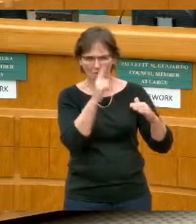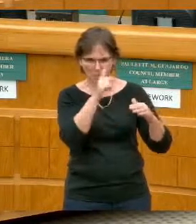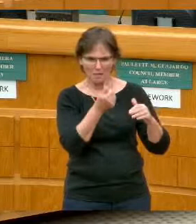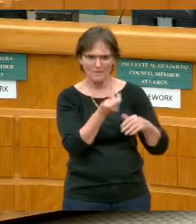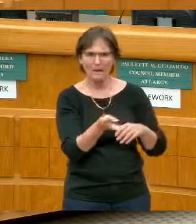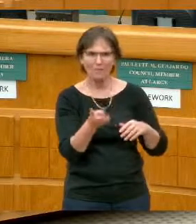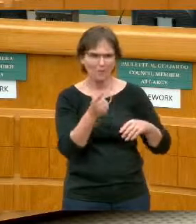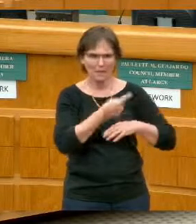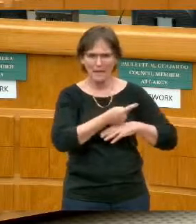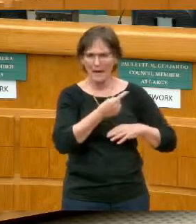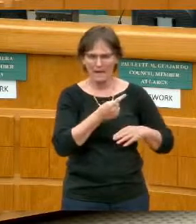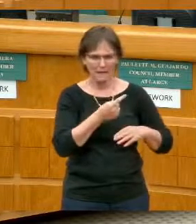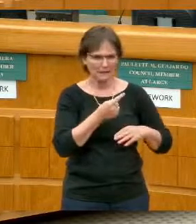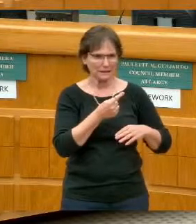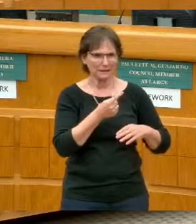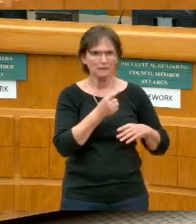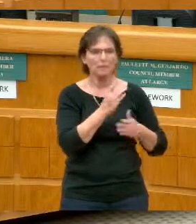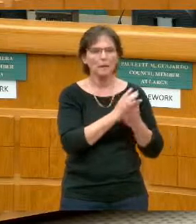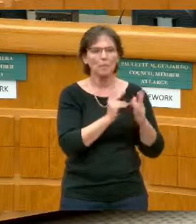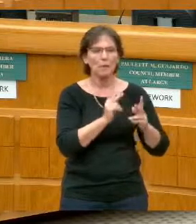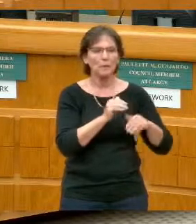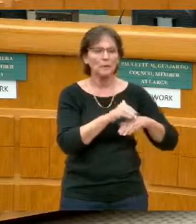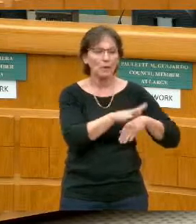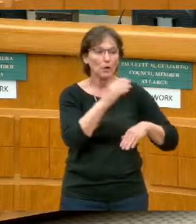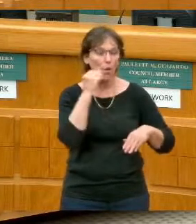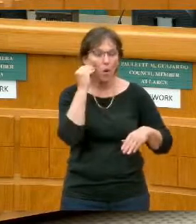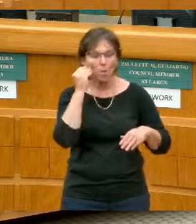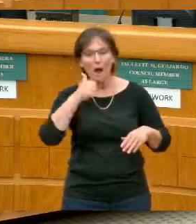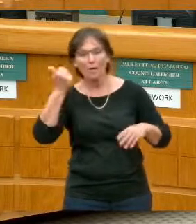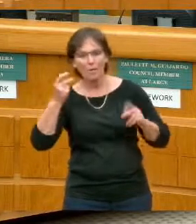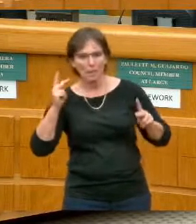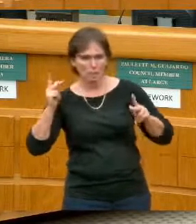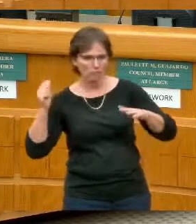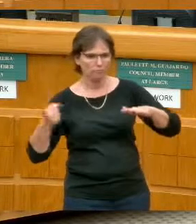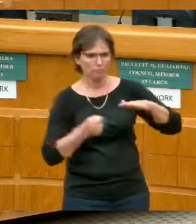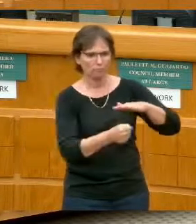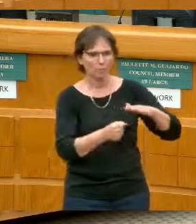get discharged and some people will get admitted. Next slide, please.